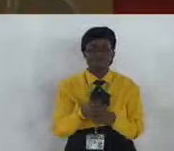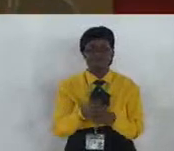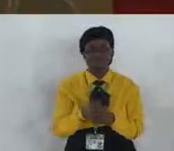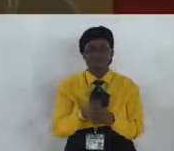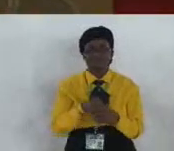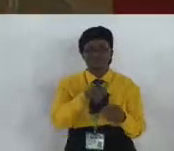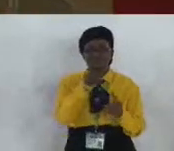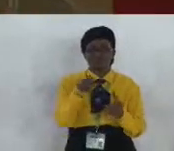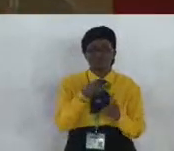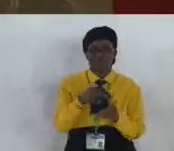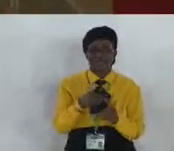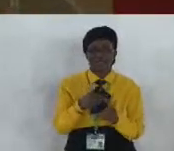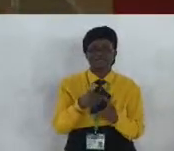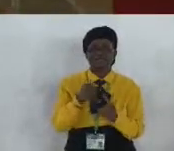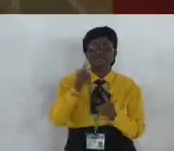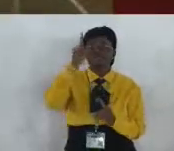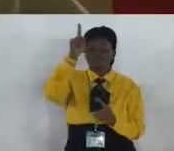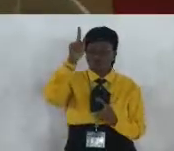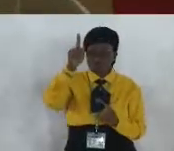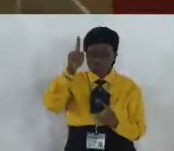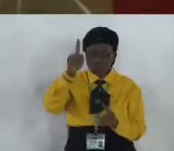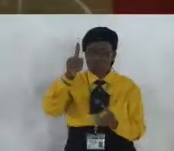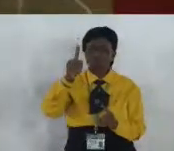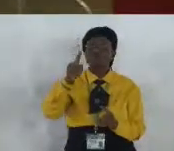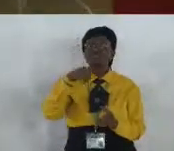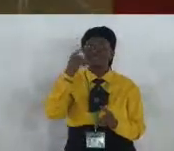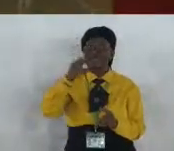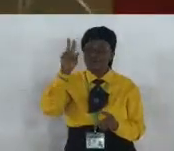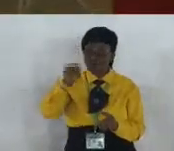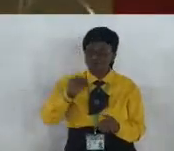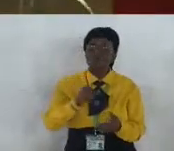When you breathe, life comes.